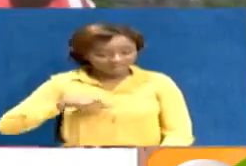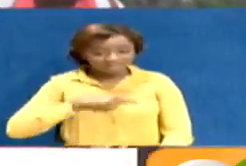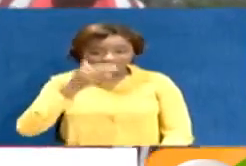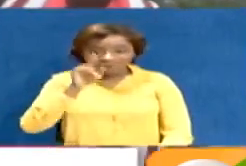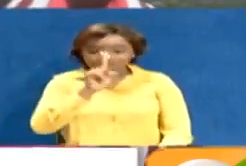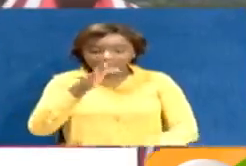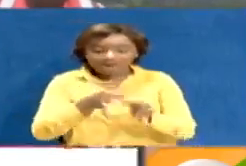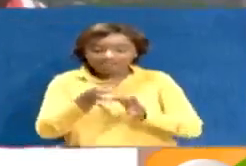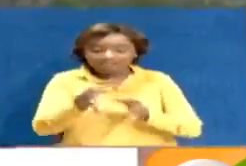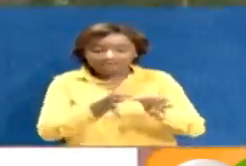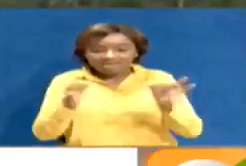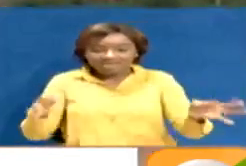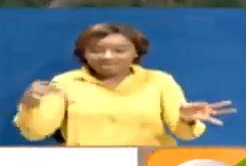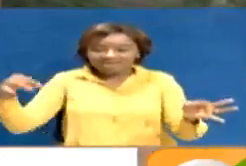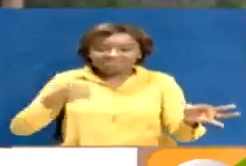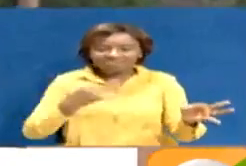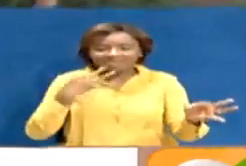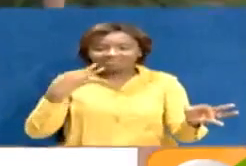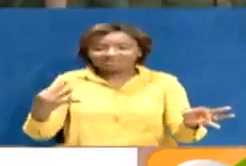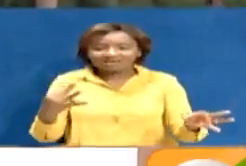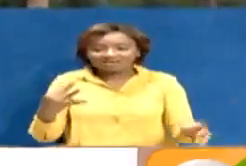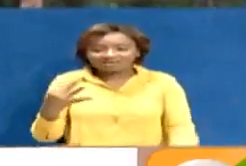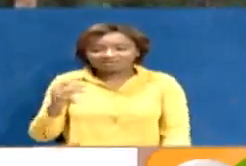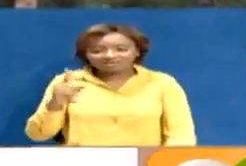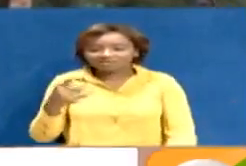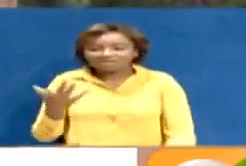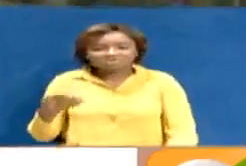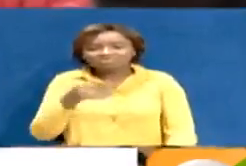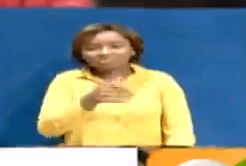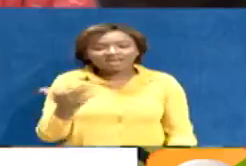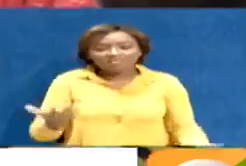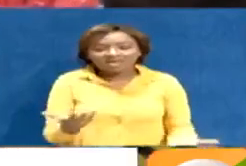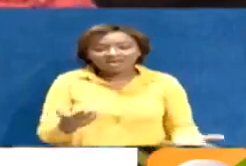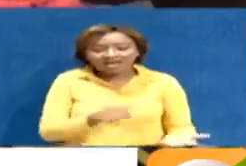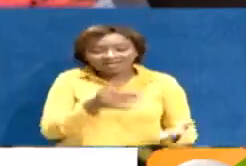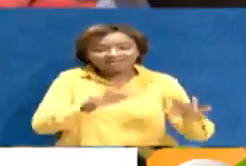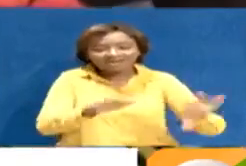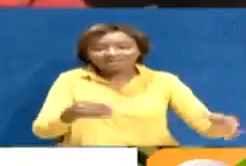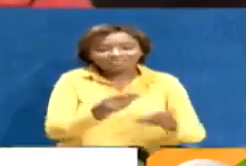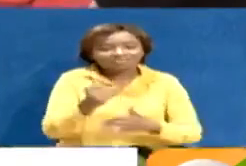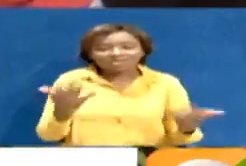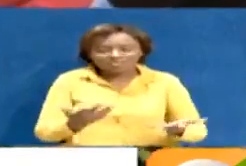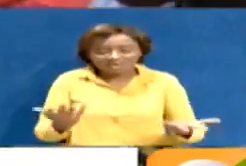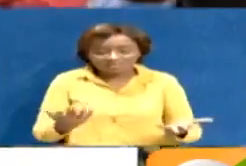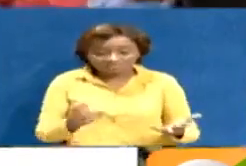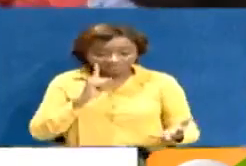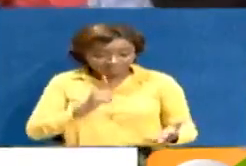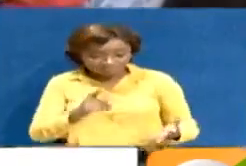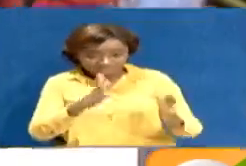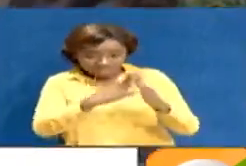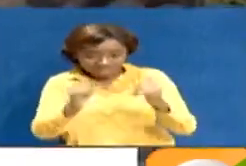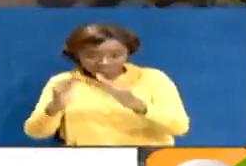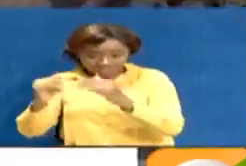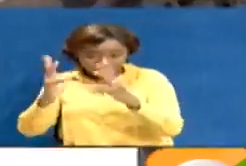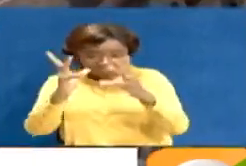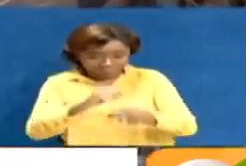moja kiwa nalipwa 300, utanunua shamba la namna gani ya 300? The demolitions come barely a month after scores